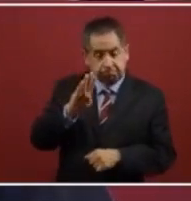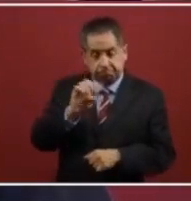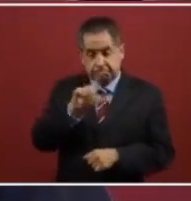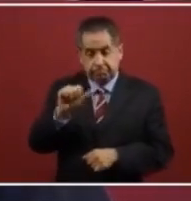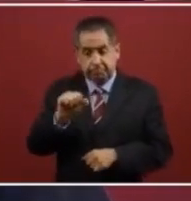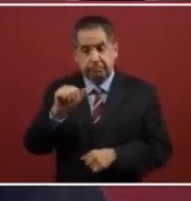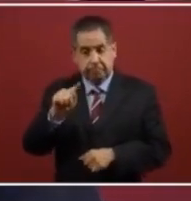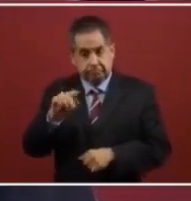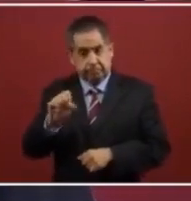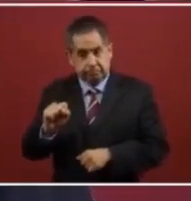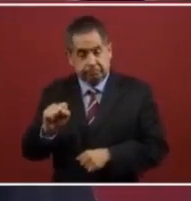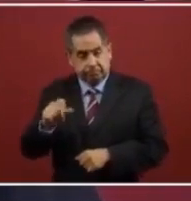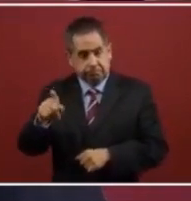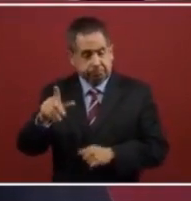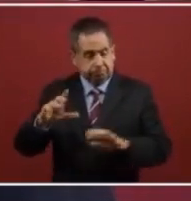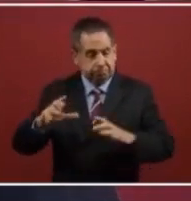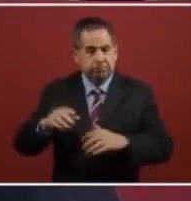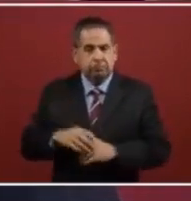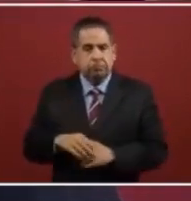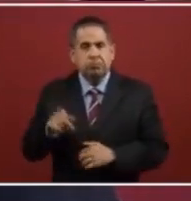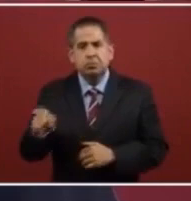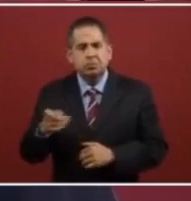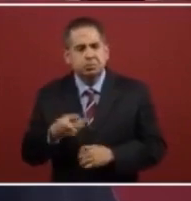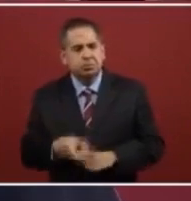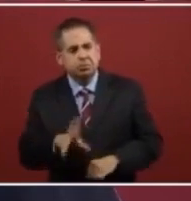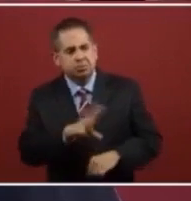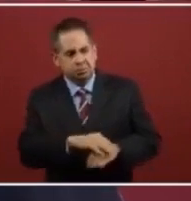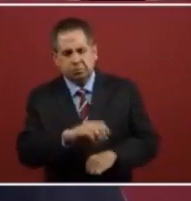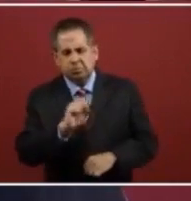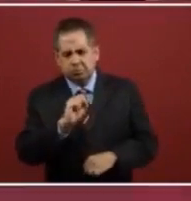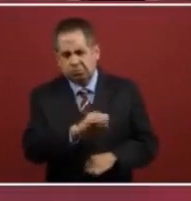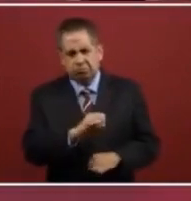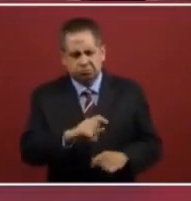arts, permitió and he permitted